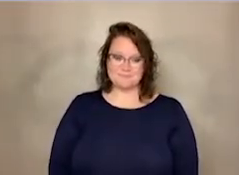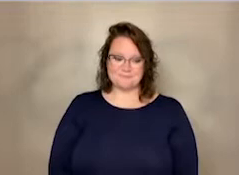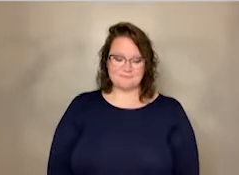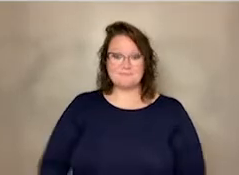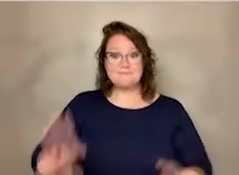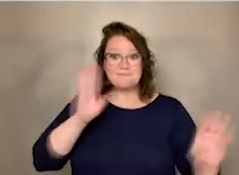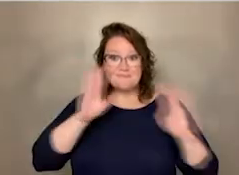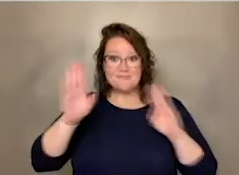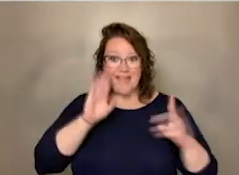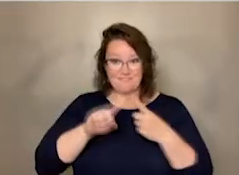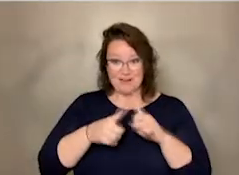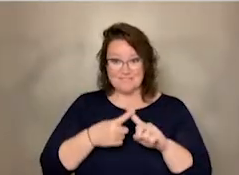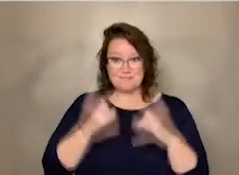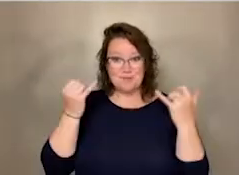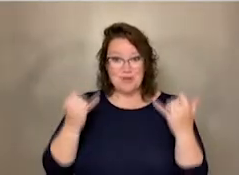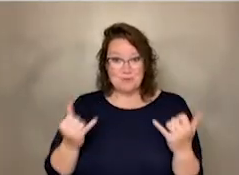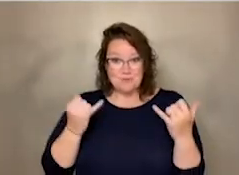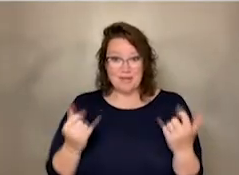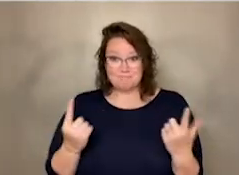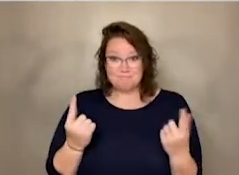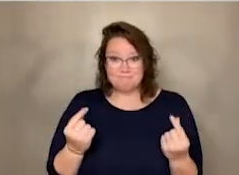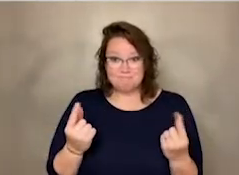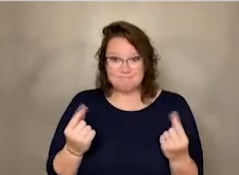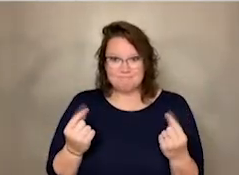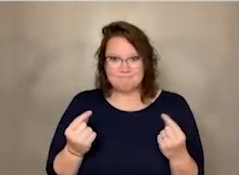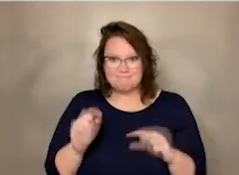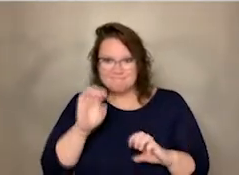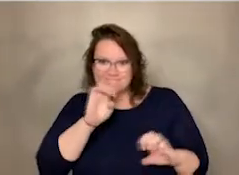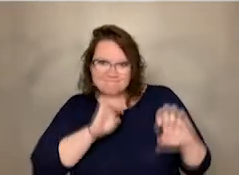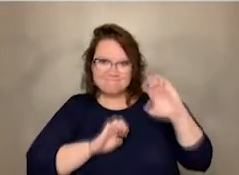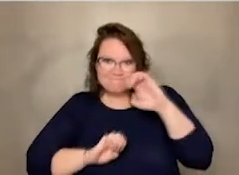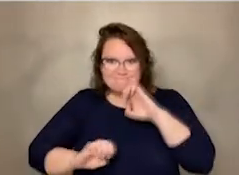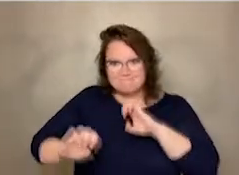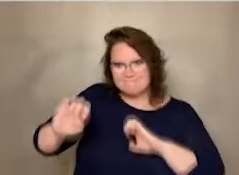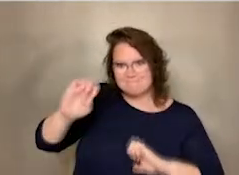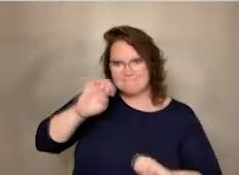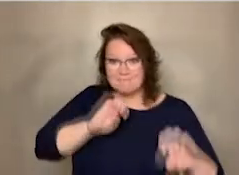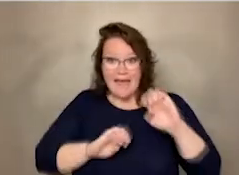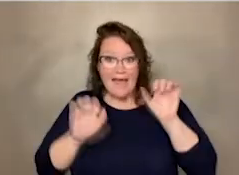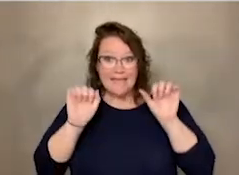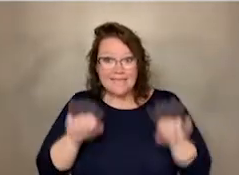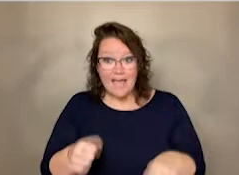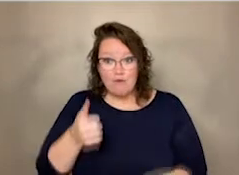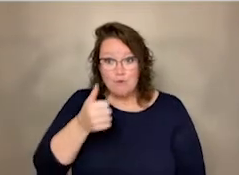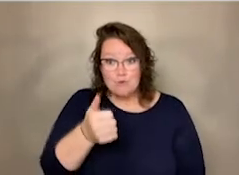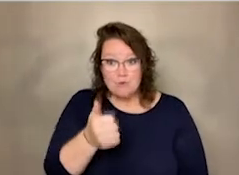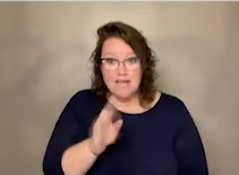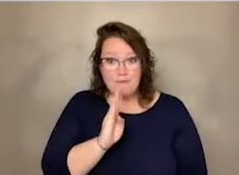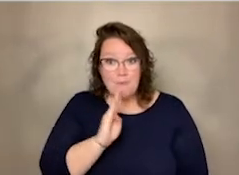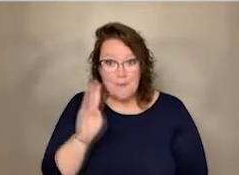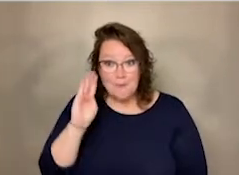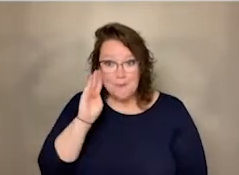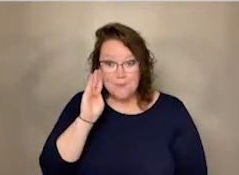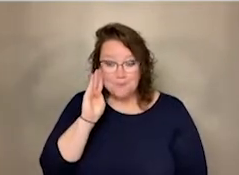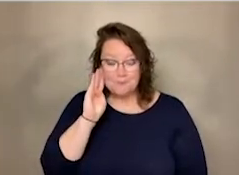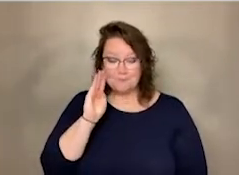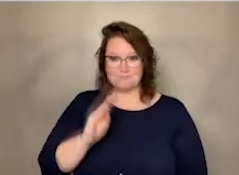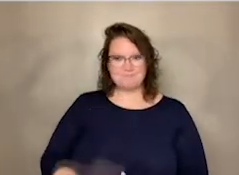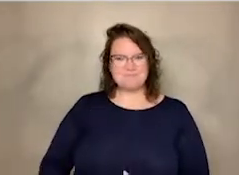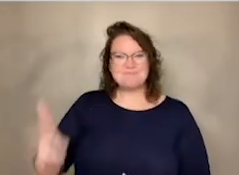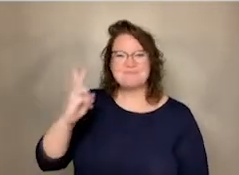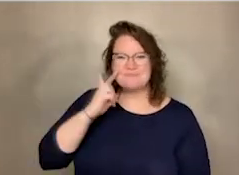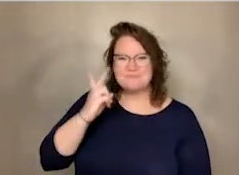Hi, friends. Today's episode, we're going to do some experiments that you can make happen right from where you are. Let's check in with